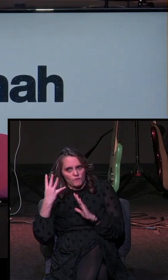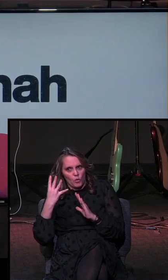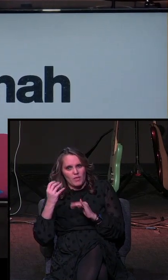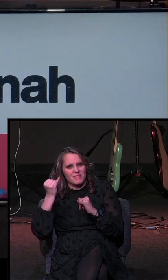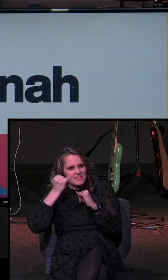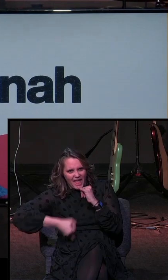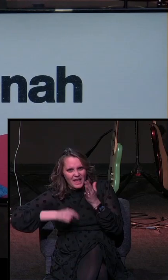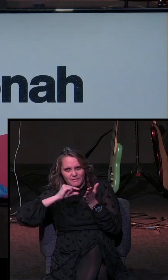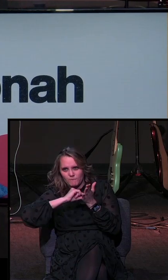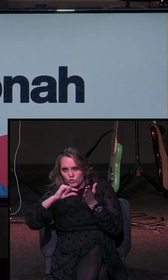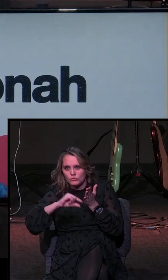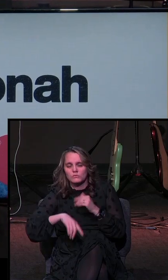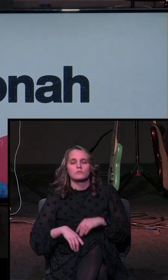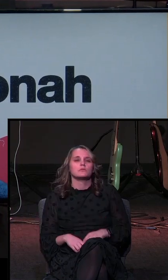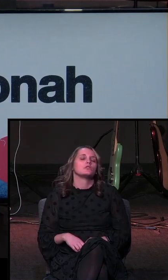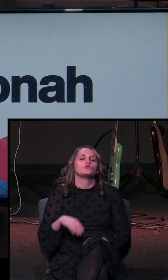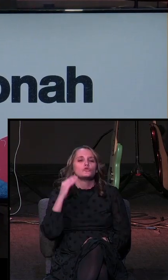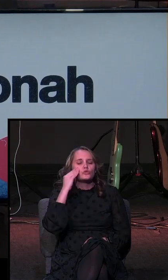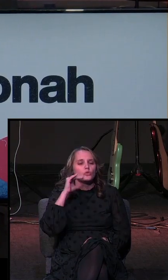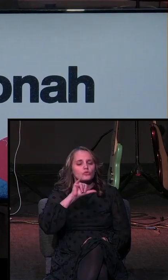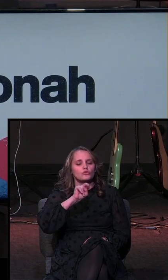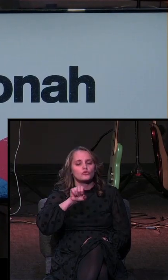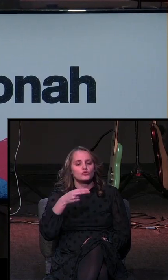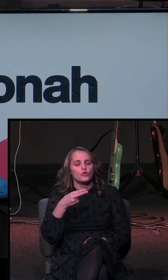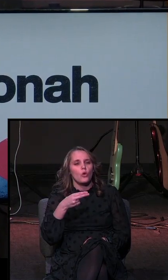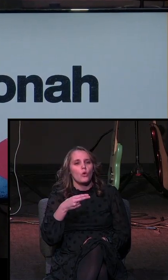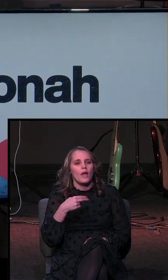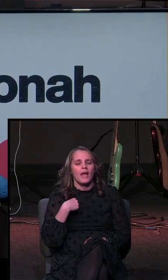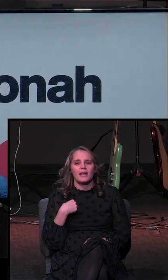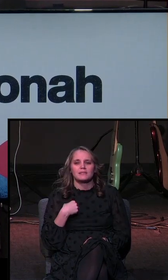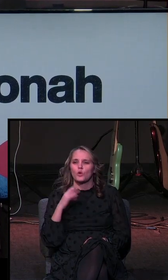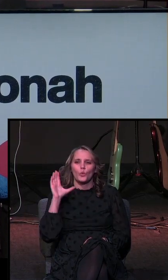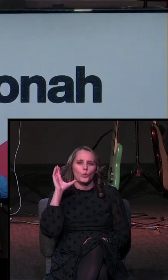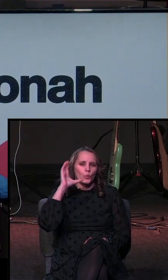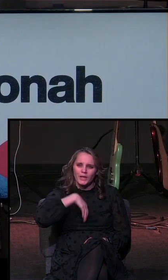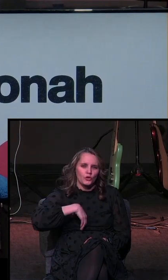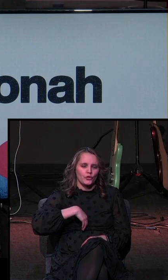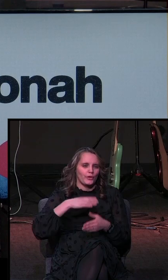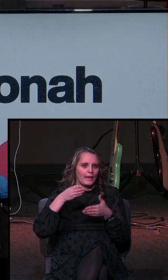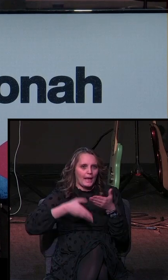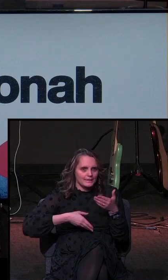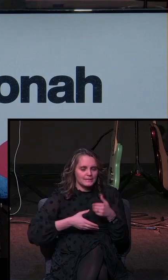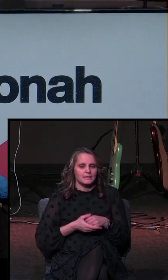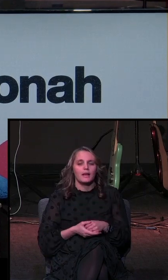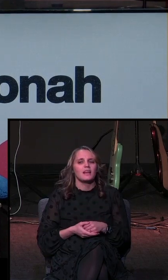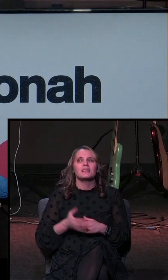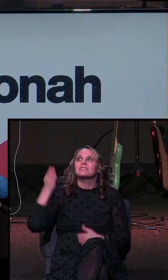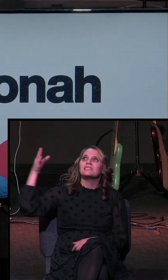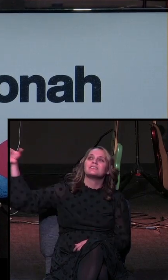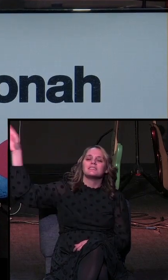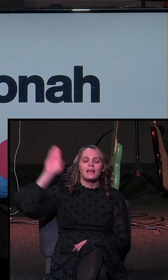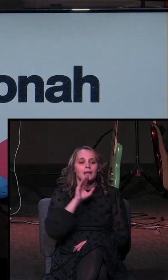of Jonah. If you don't know, Jonah ends on kind of a cliffhanger. It's this weird, abrupt ending. It ends with God speaking and